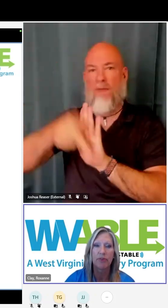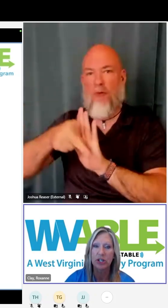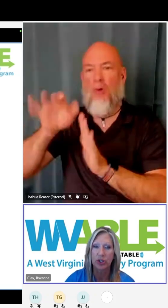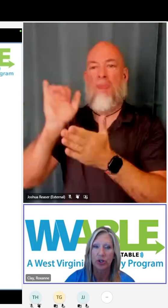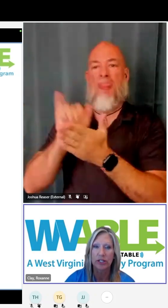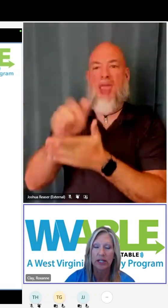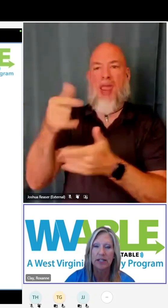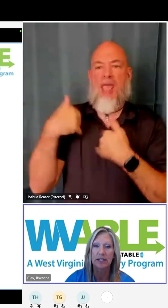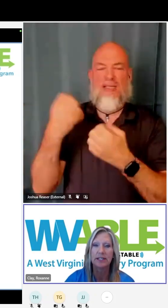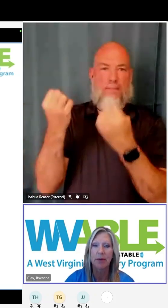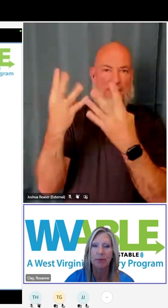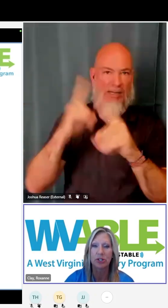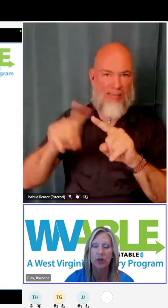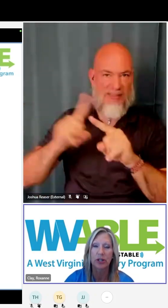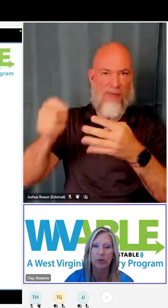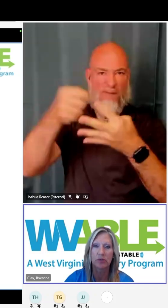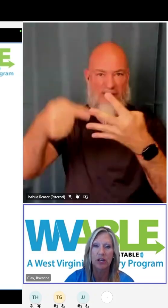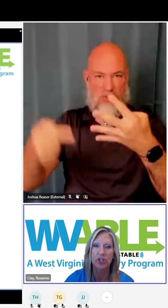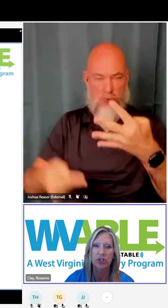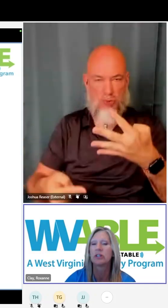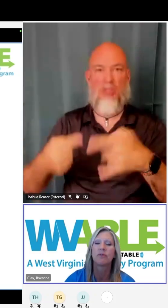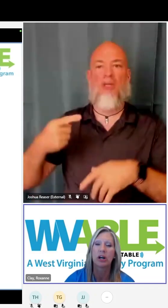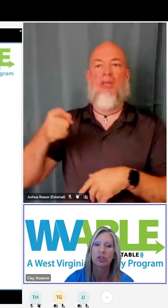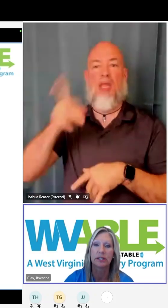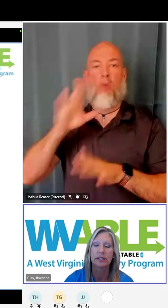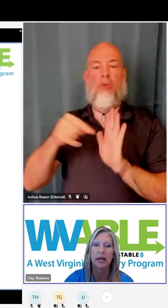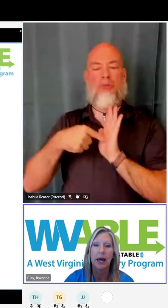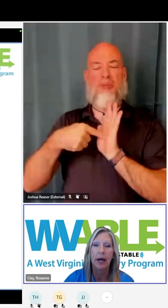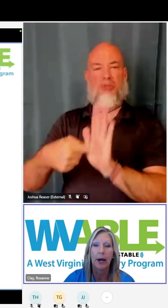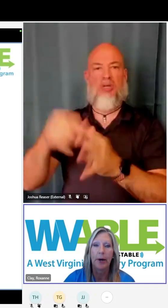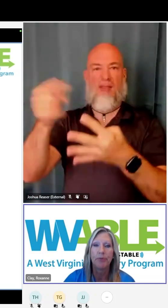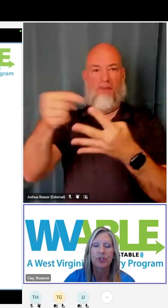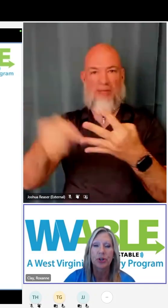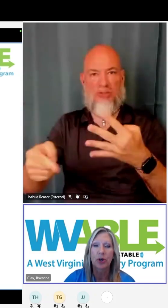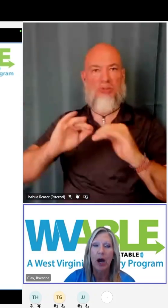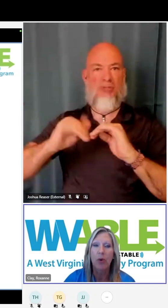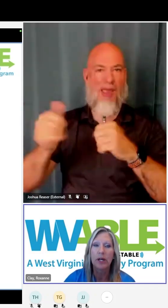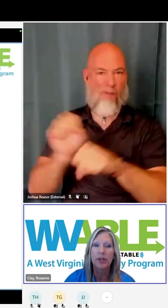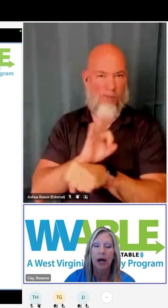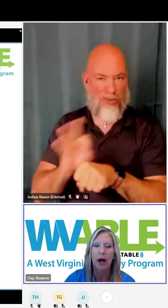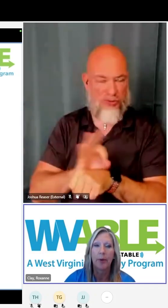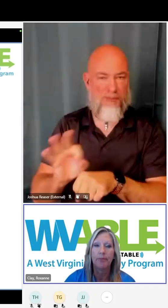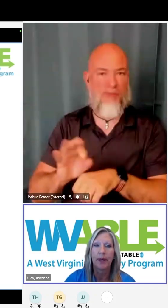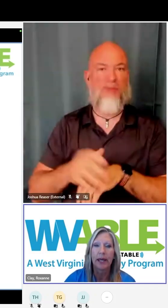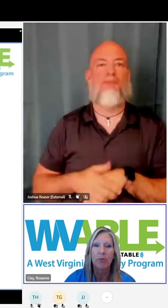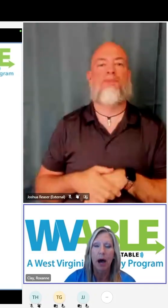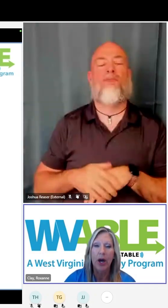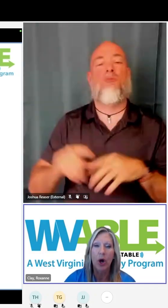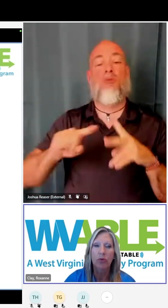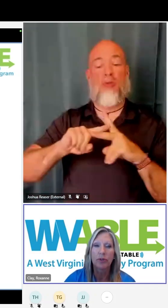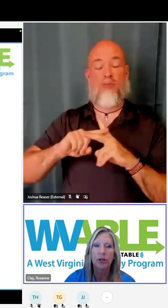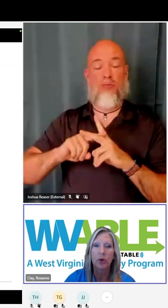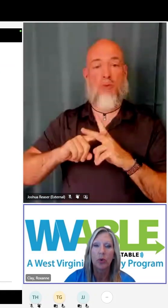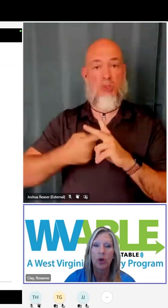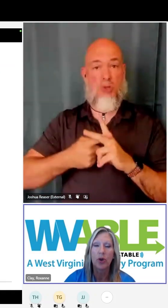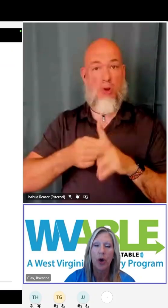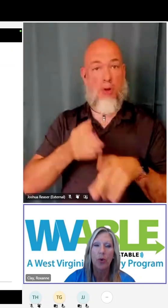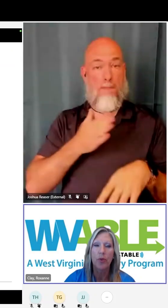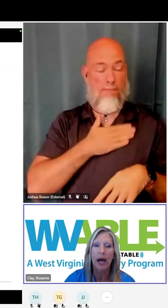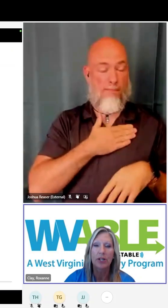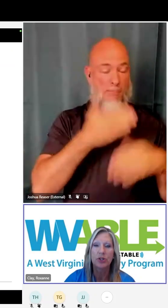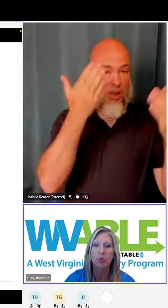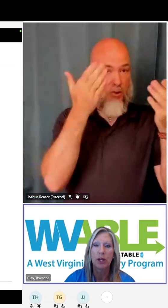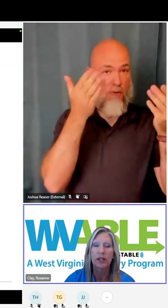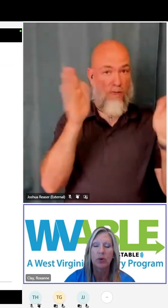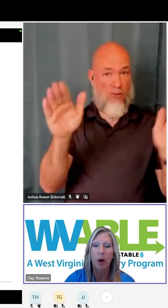numerous features, and he's going to demonstrate those features and functions. To start out with, in my overview,